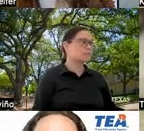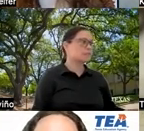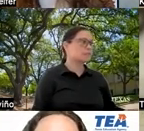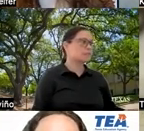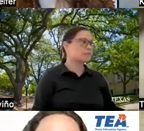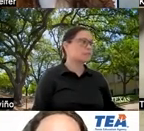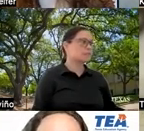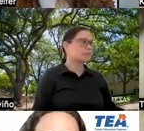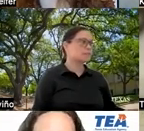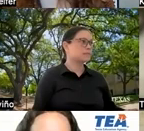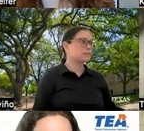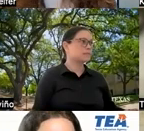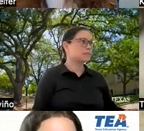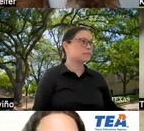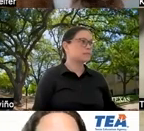Catherine Abba.